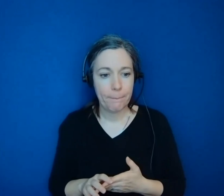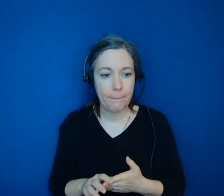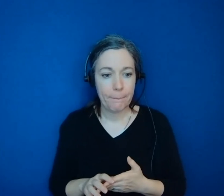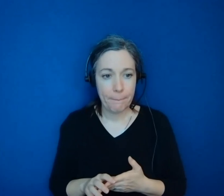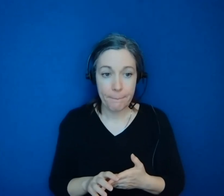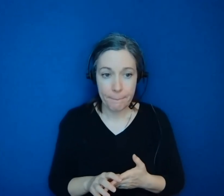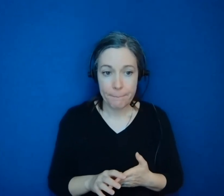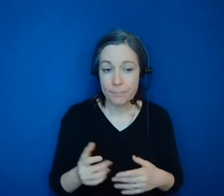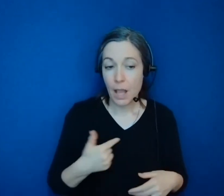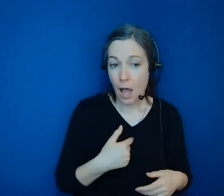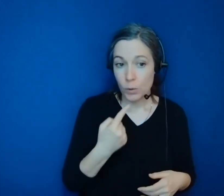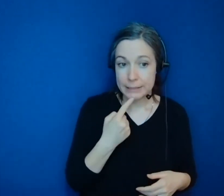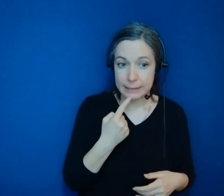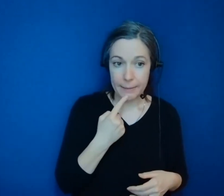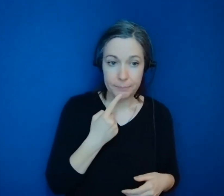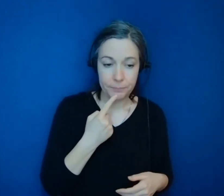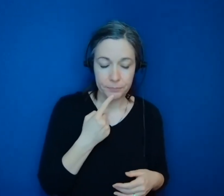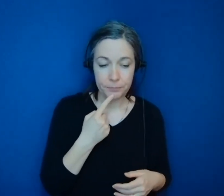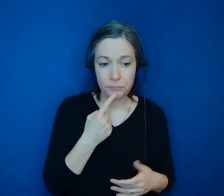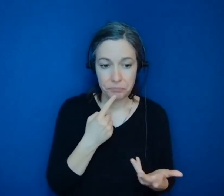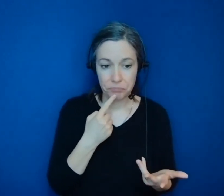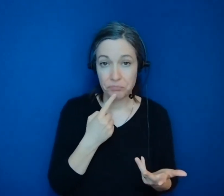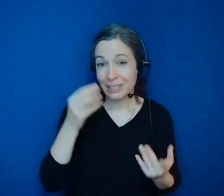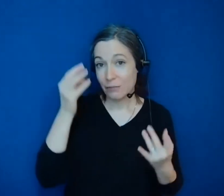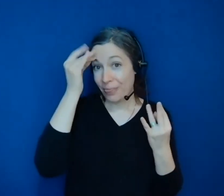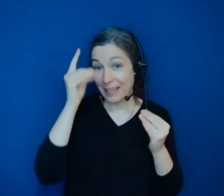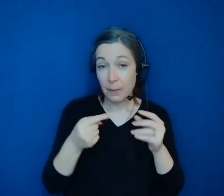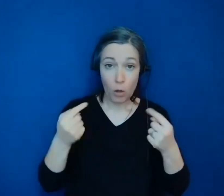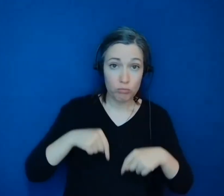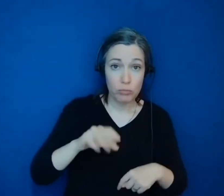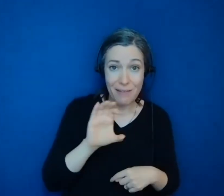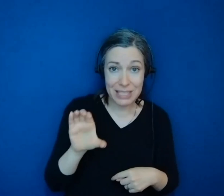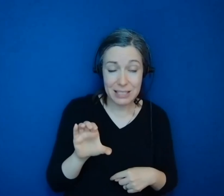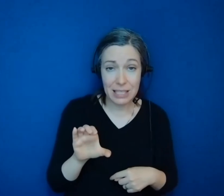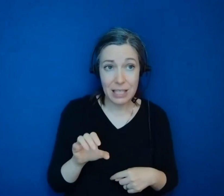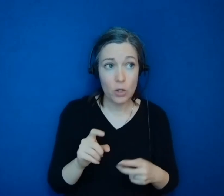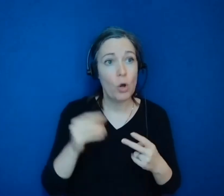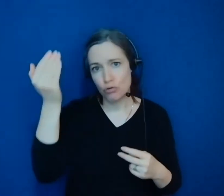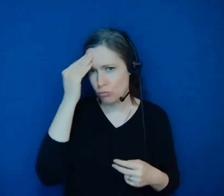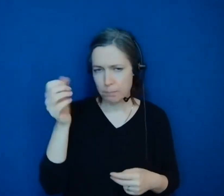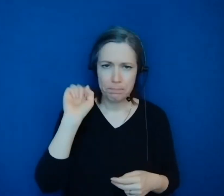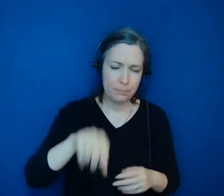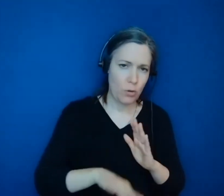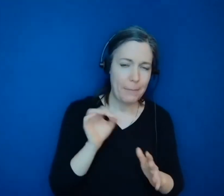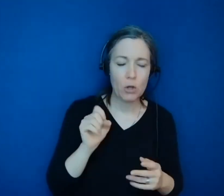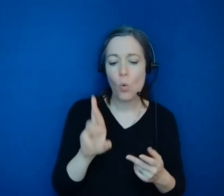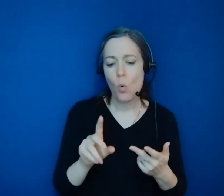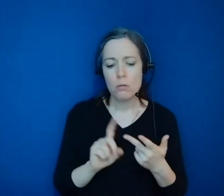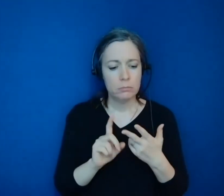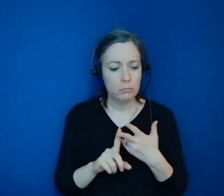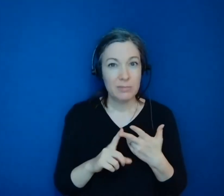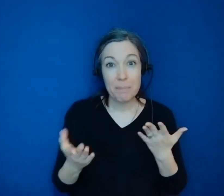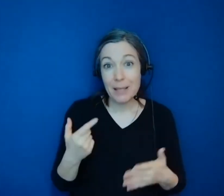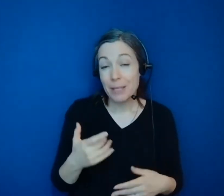I would say, um, whether you're thinking about going to FCC knowing you'll go there or you know you have your heart set on